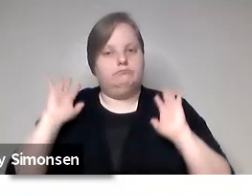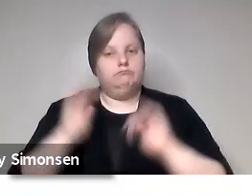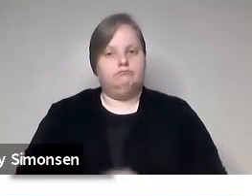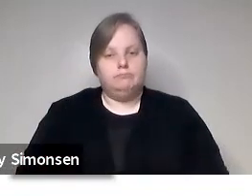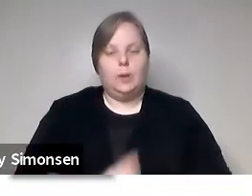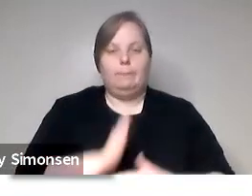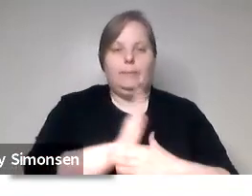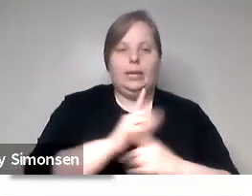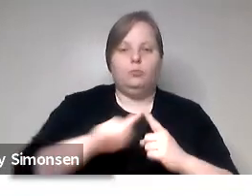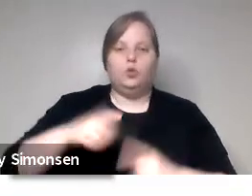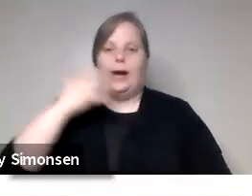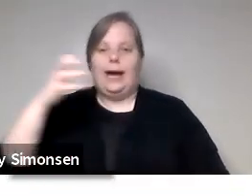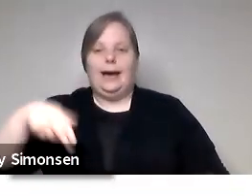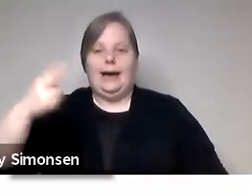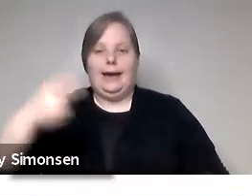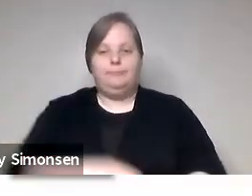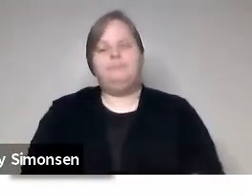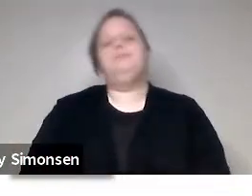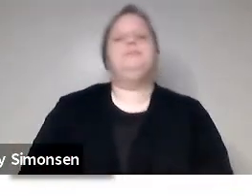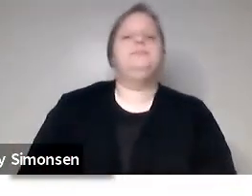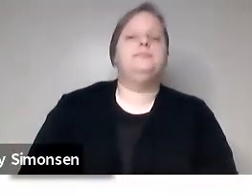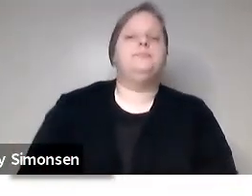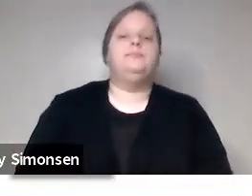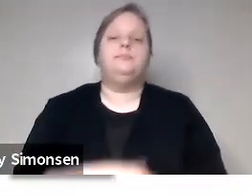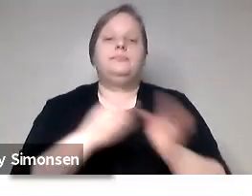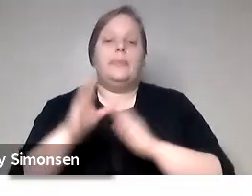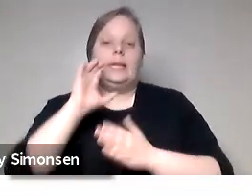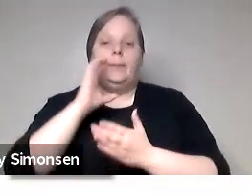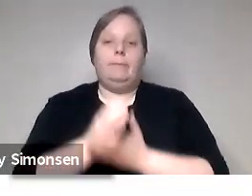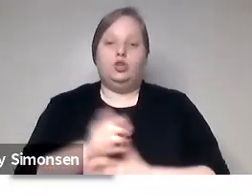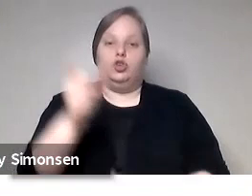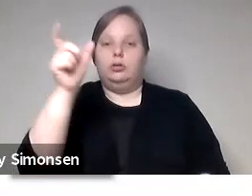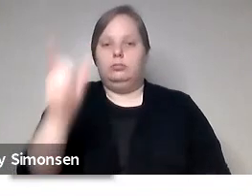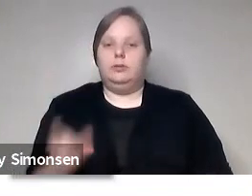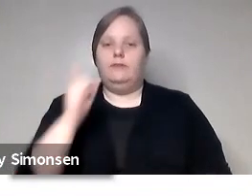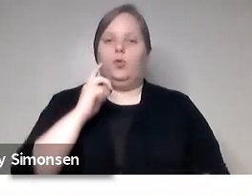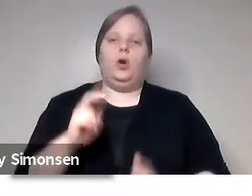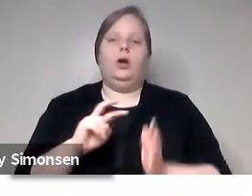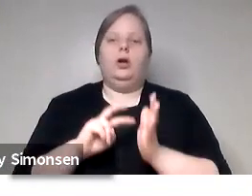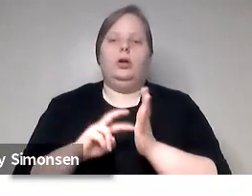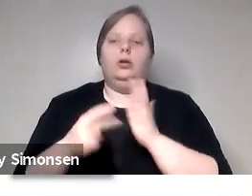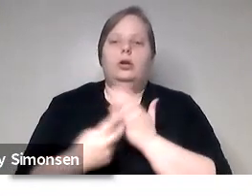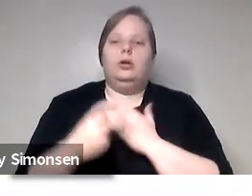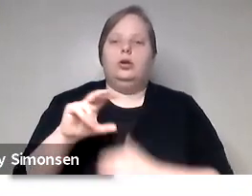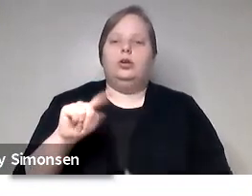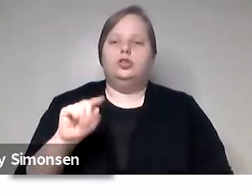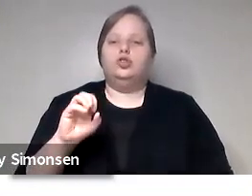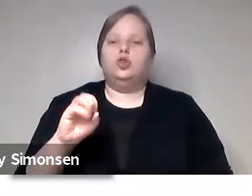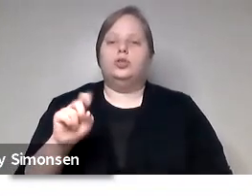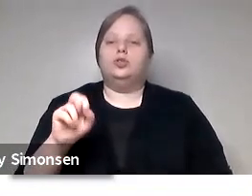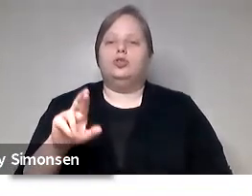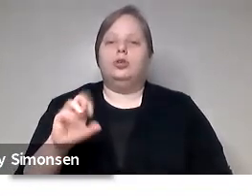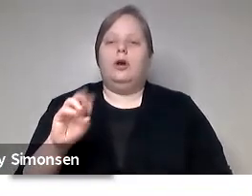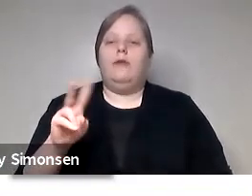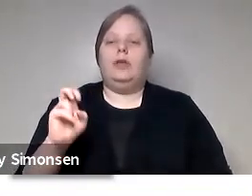temperature. And the next picture I have here is of a toaster oven. This is an example of something that might